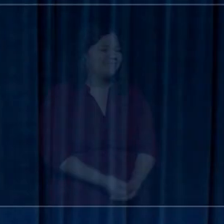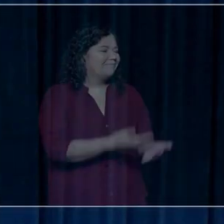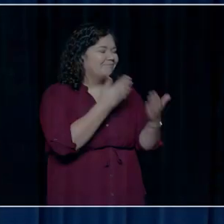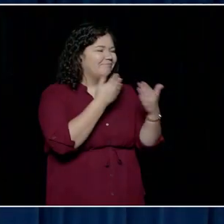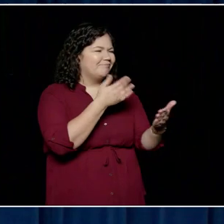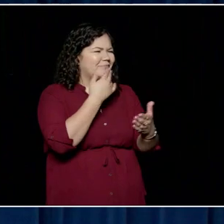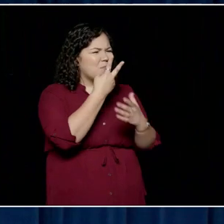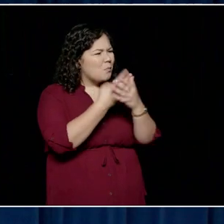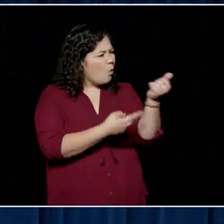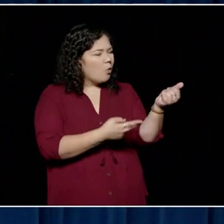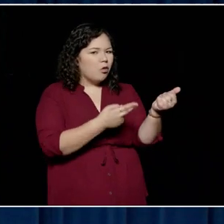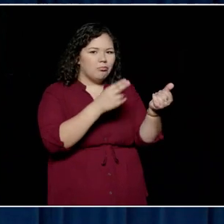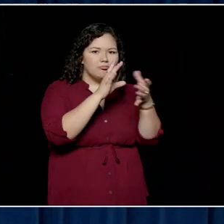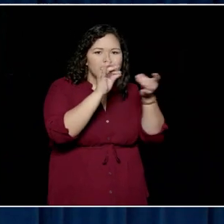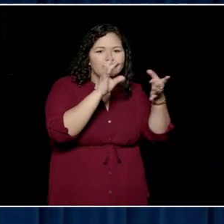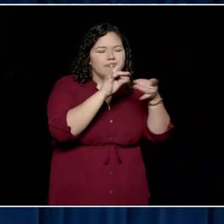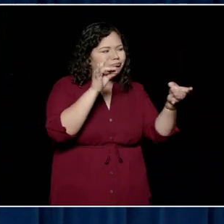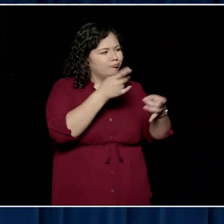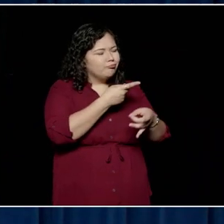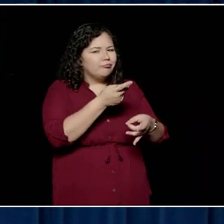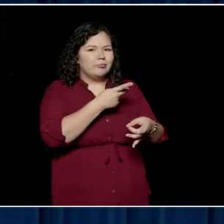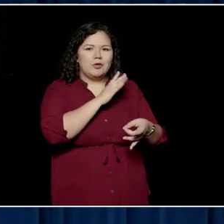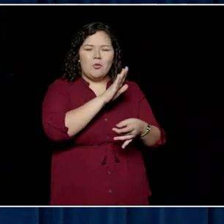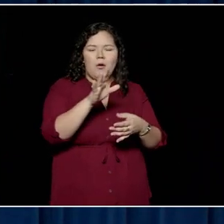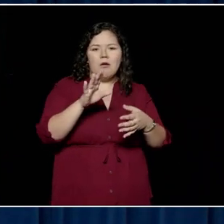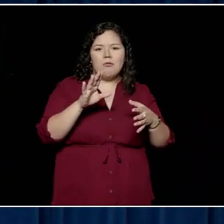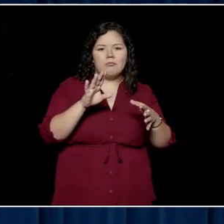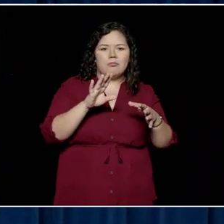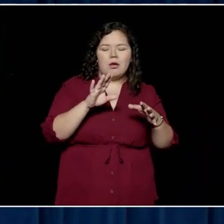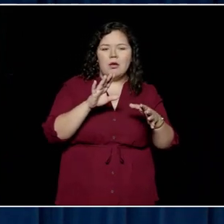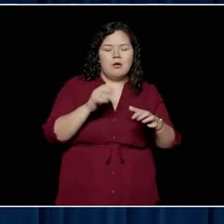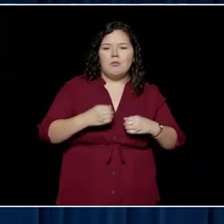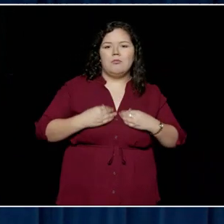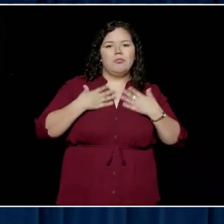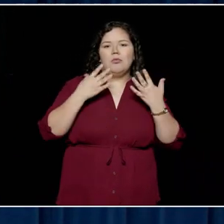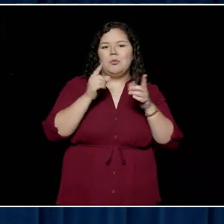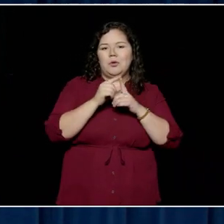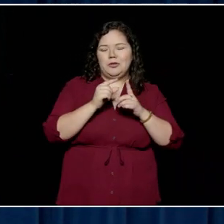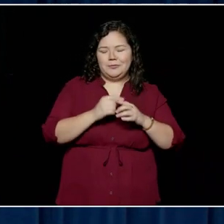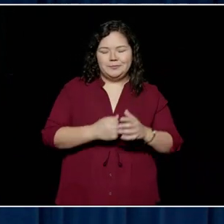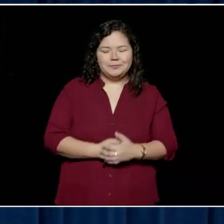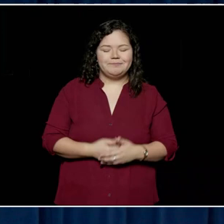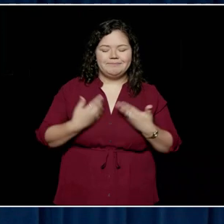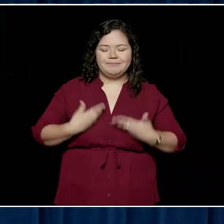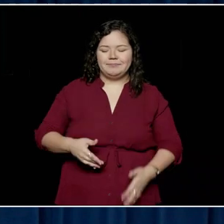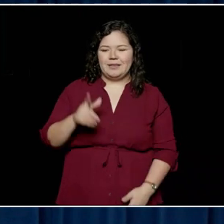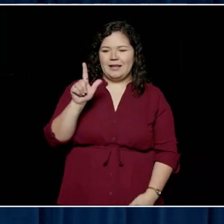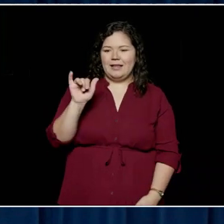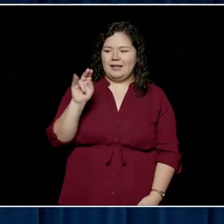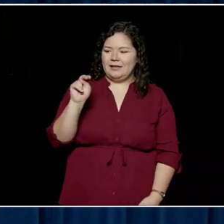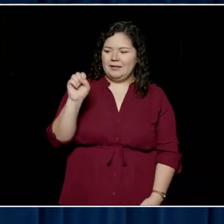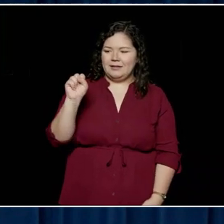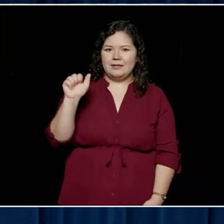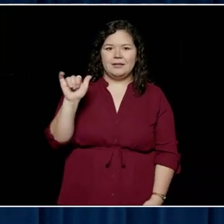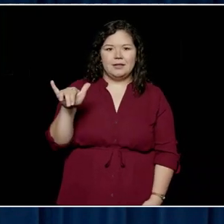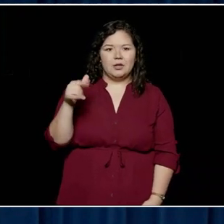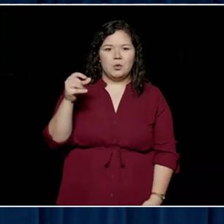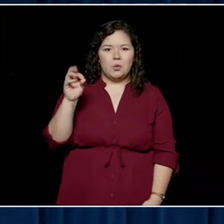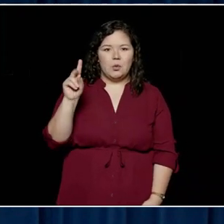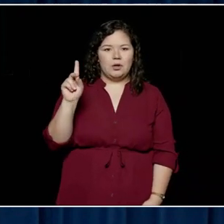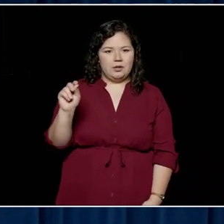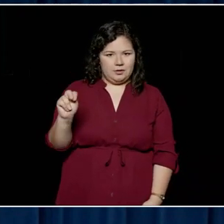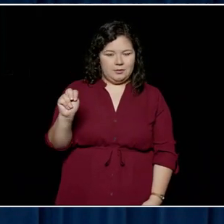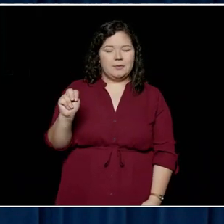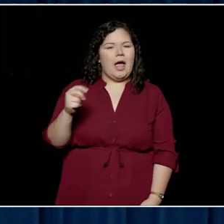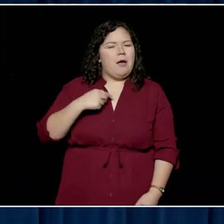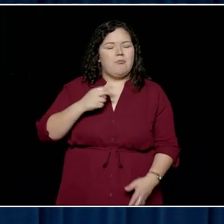Thank you to both our student speakers for their inspiring words. I'm Lindsay Gordon, and I'm honored to